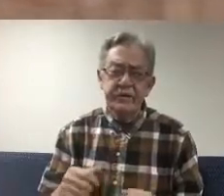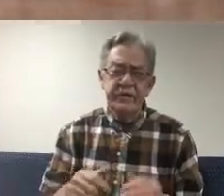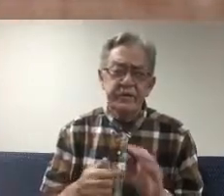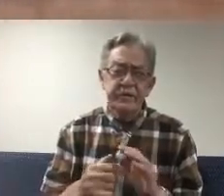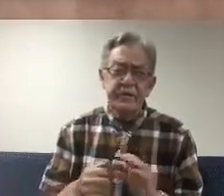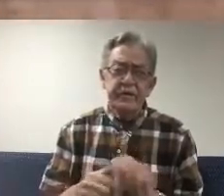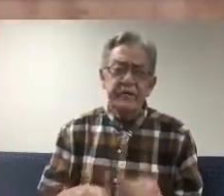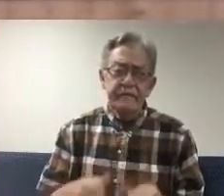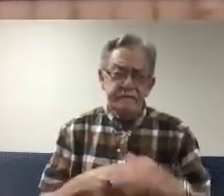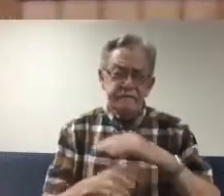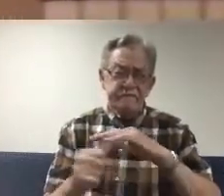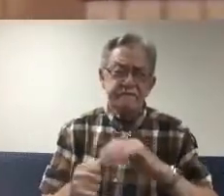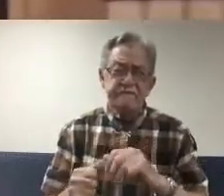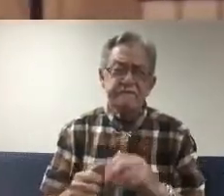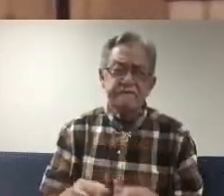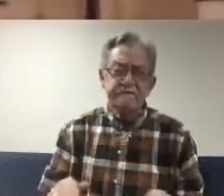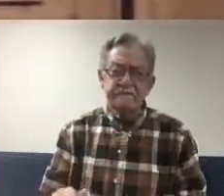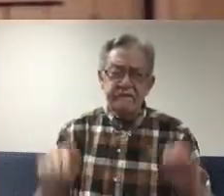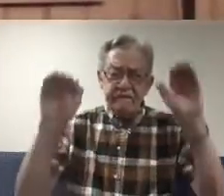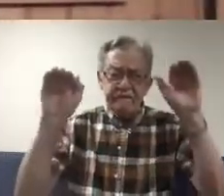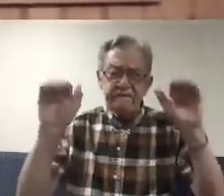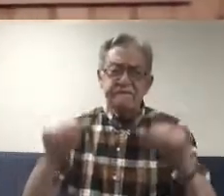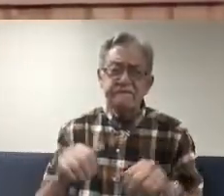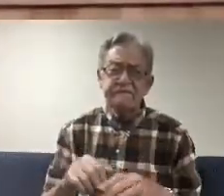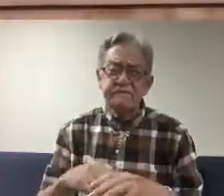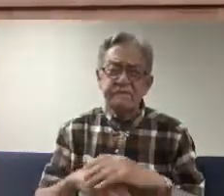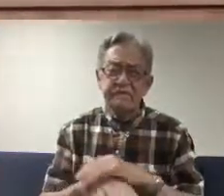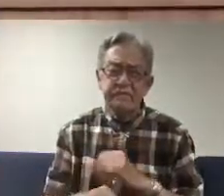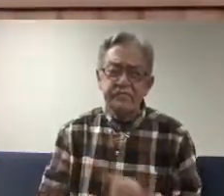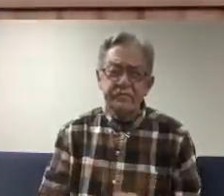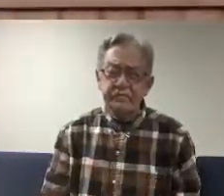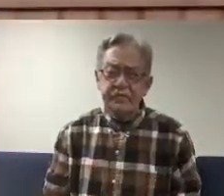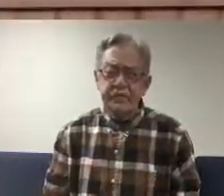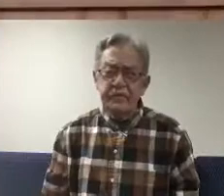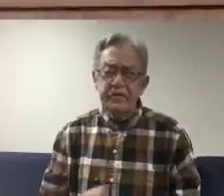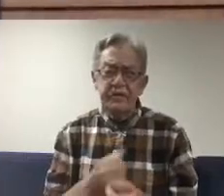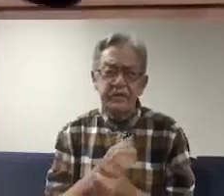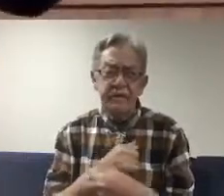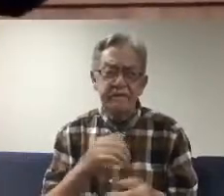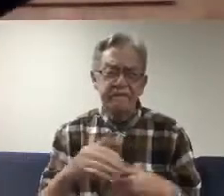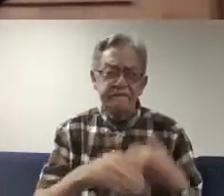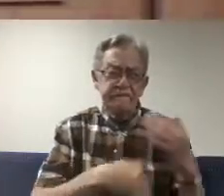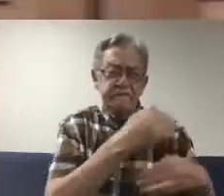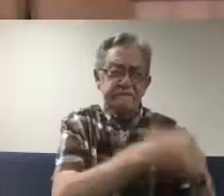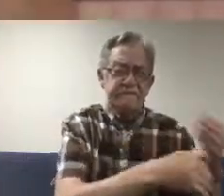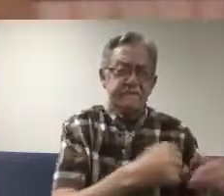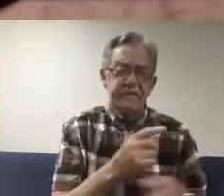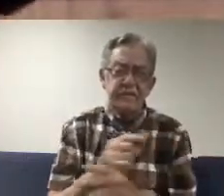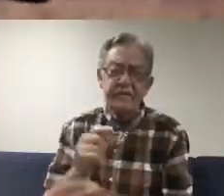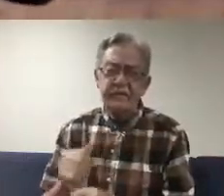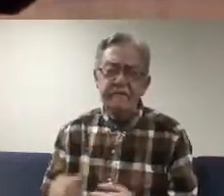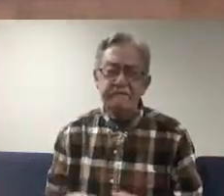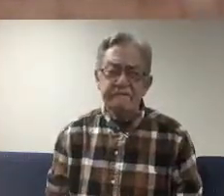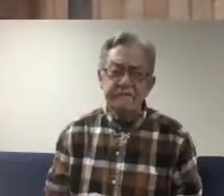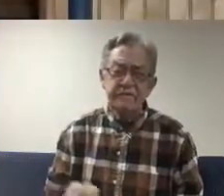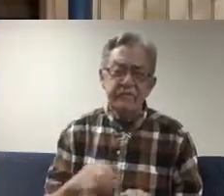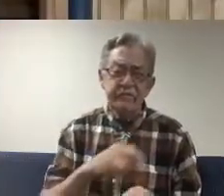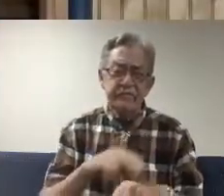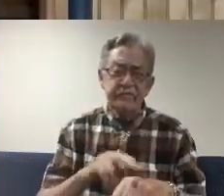as sinful, and now it is embraced as good. Well, we all once lived in various passions of our